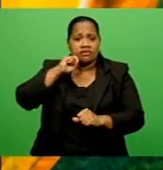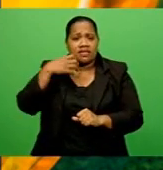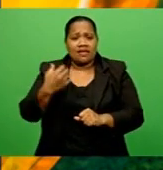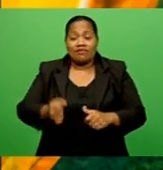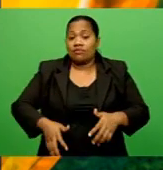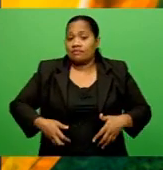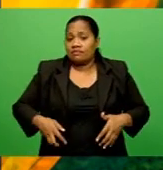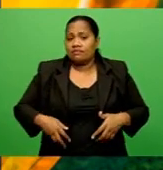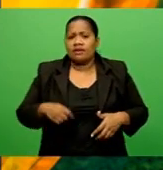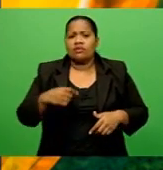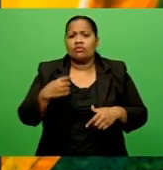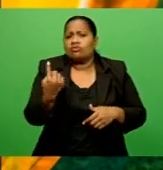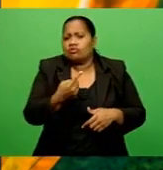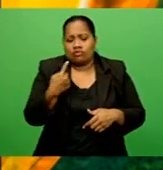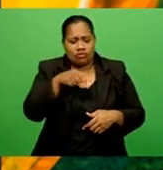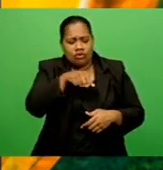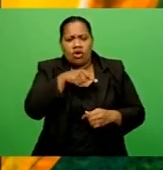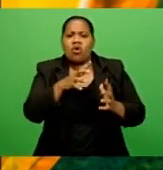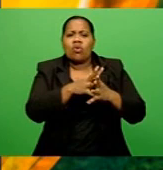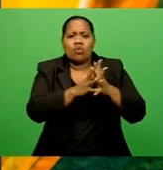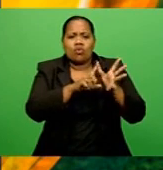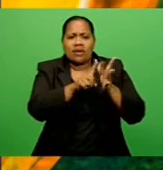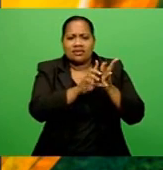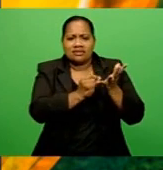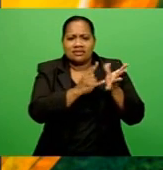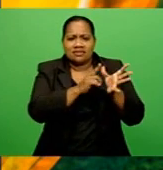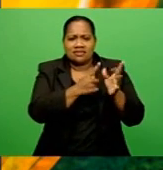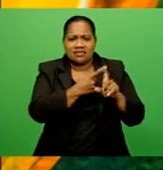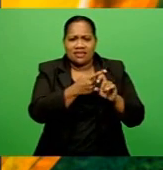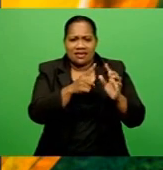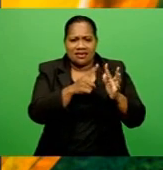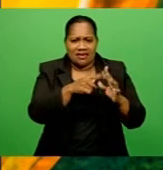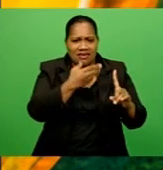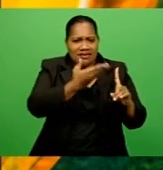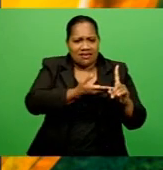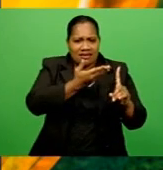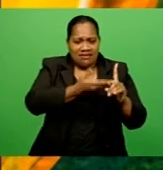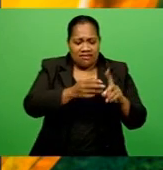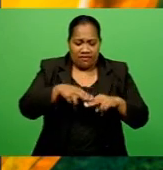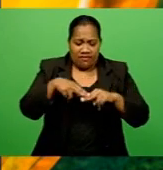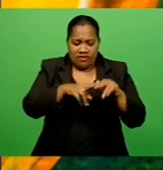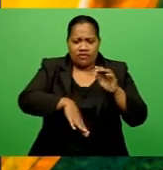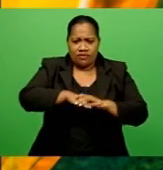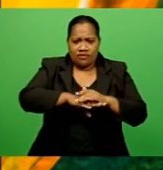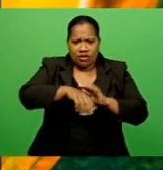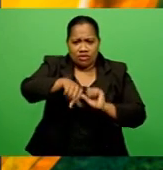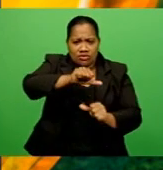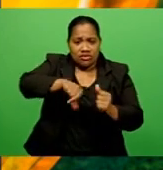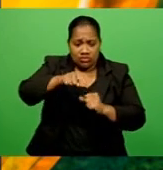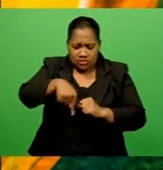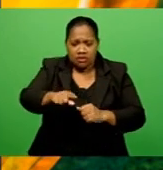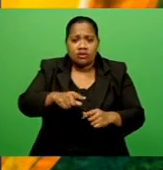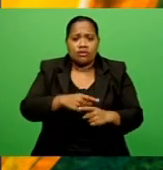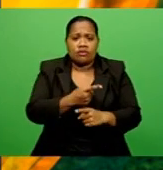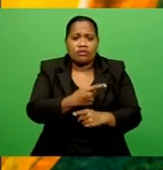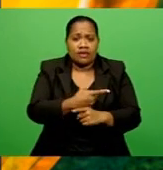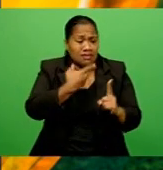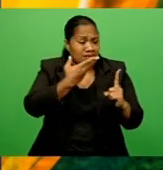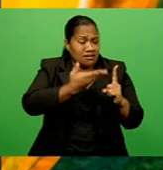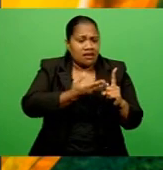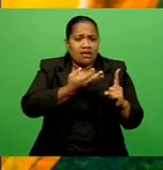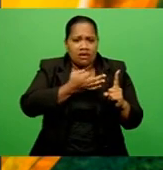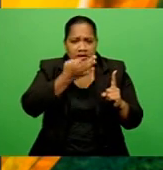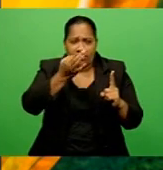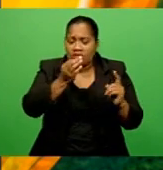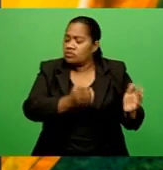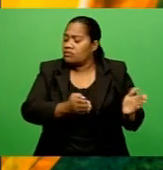complaint against the Waisake Navuningasau to the Fiji Football Association this week. Navuningasau has requested the shift from Rewa